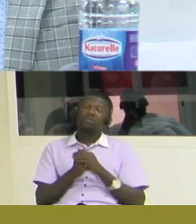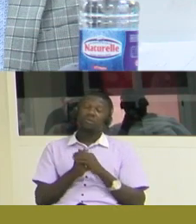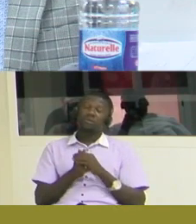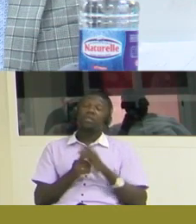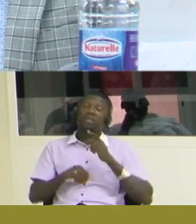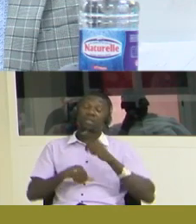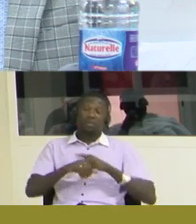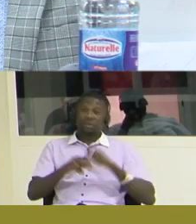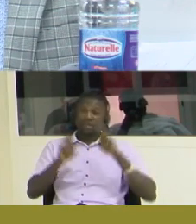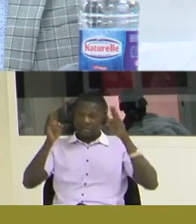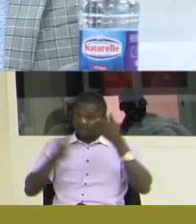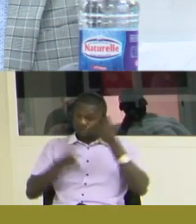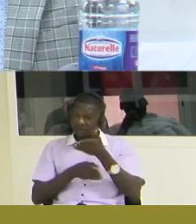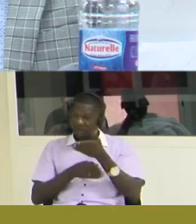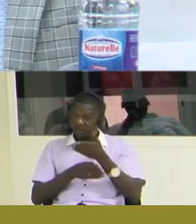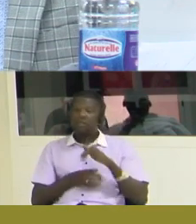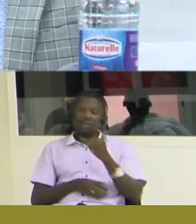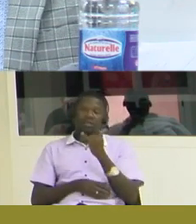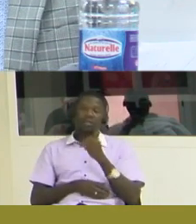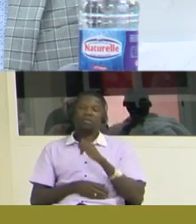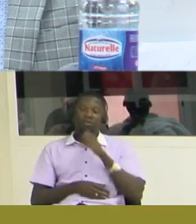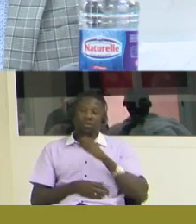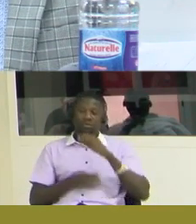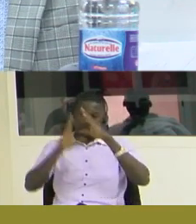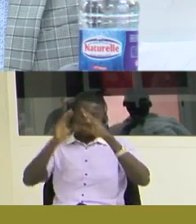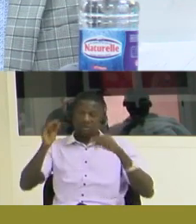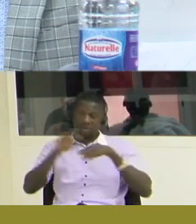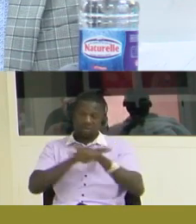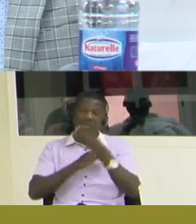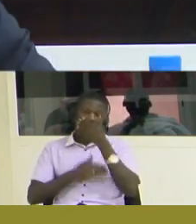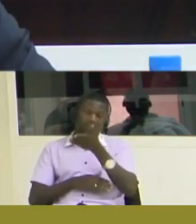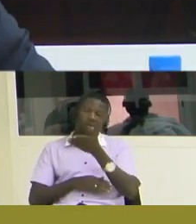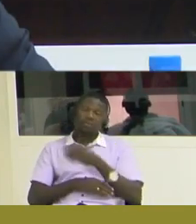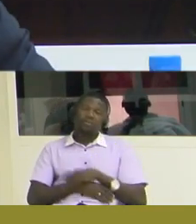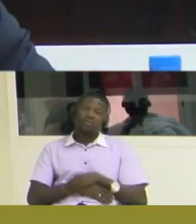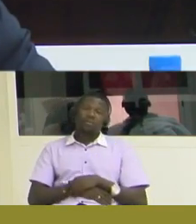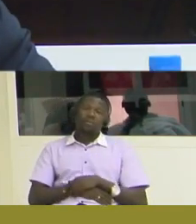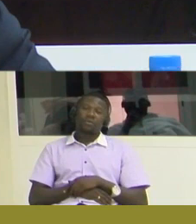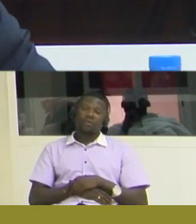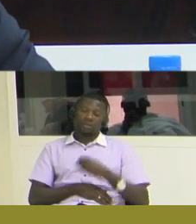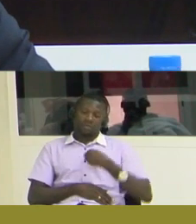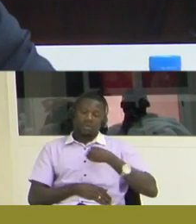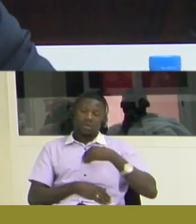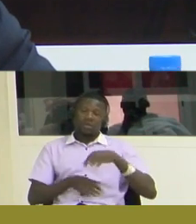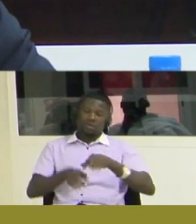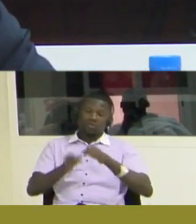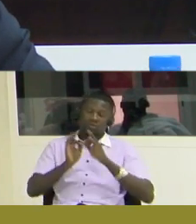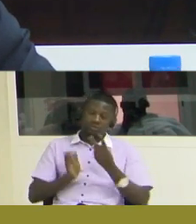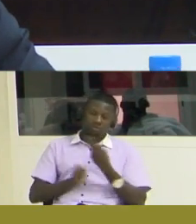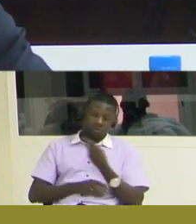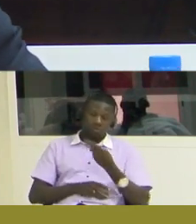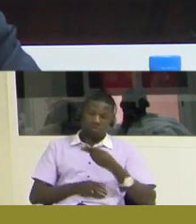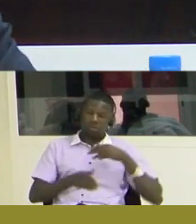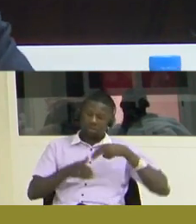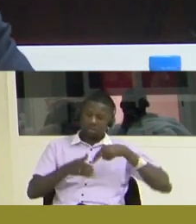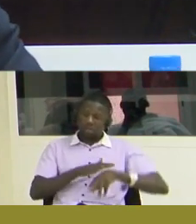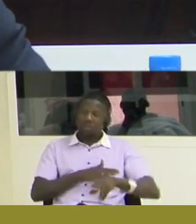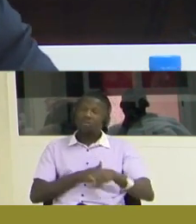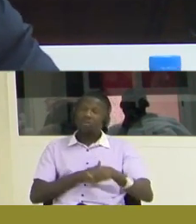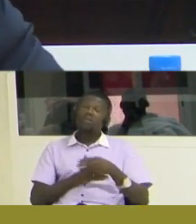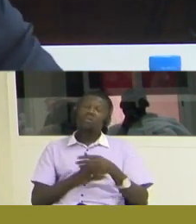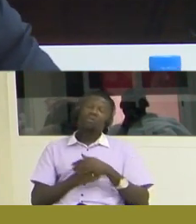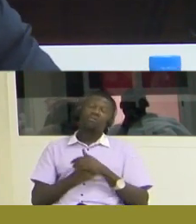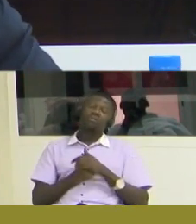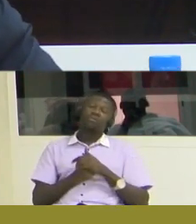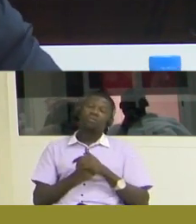he was in his office all right yes he was in his office I took them downstairs in the meantime